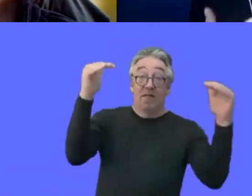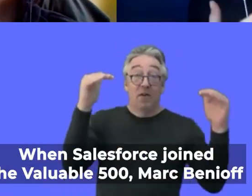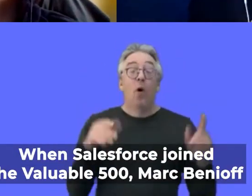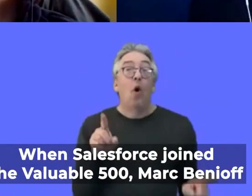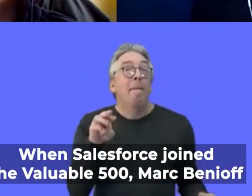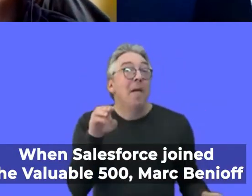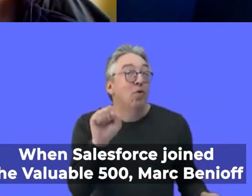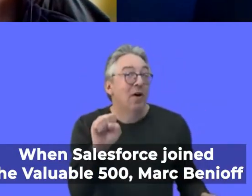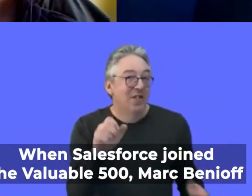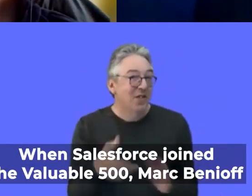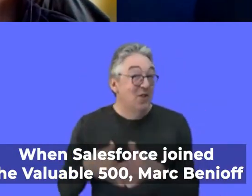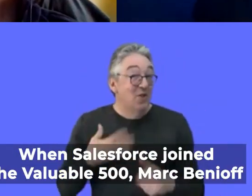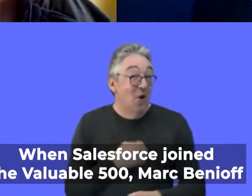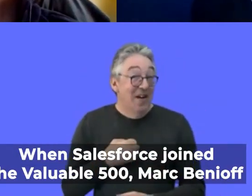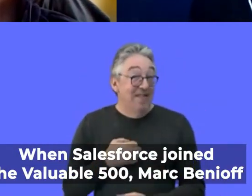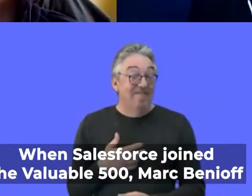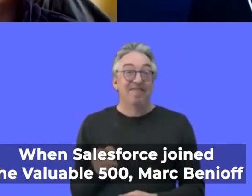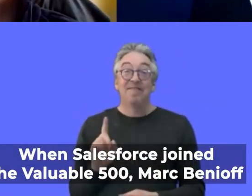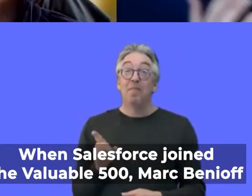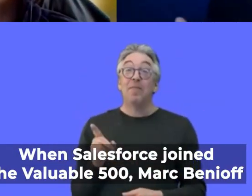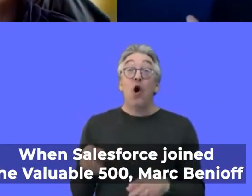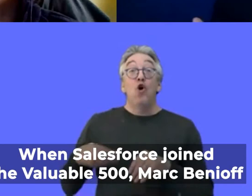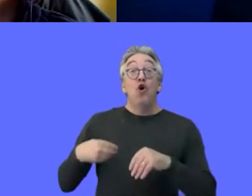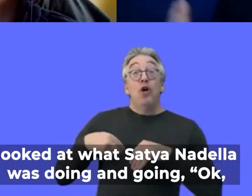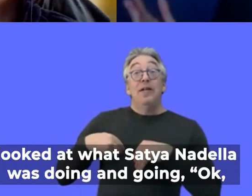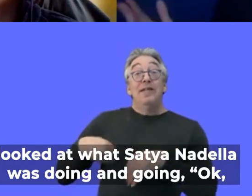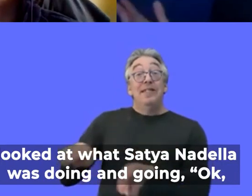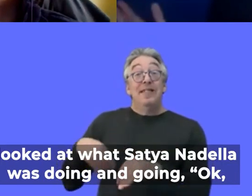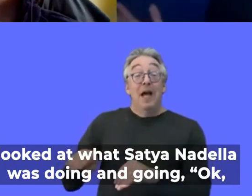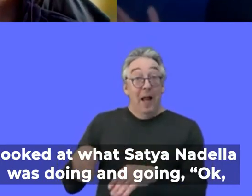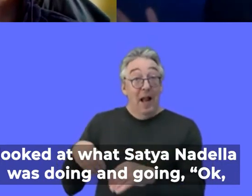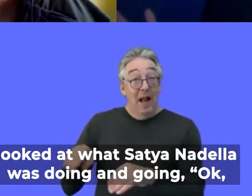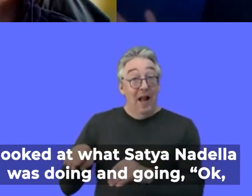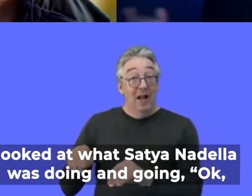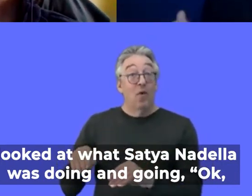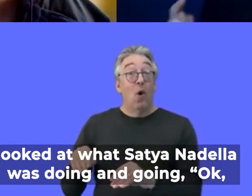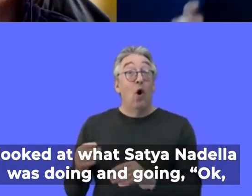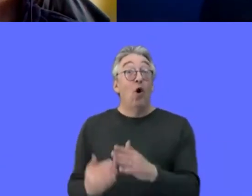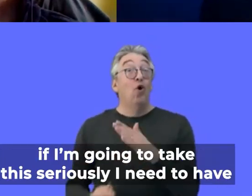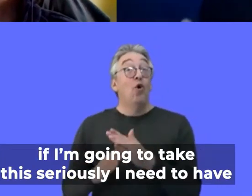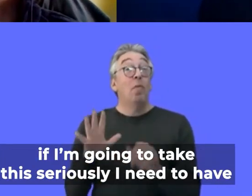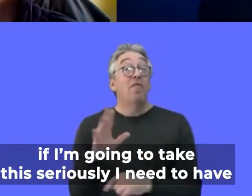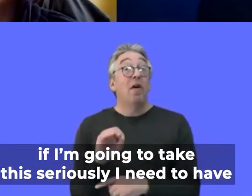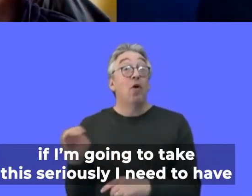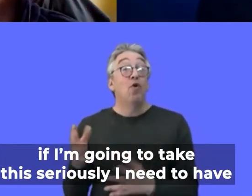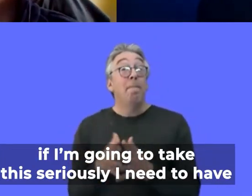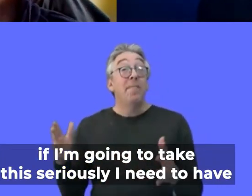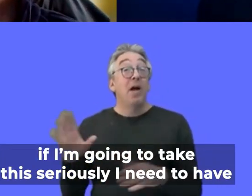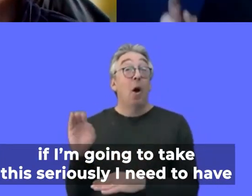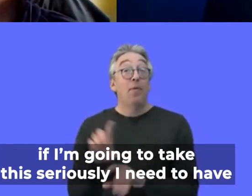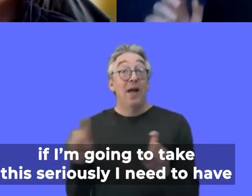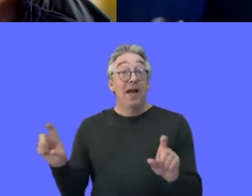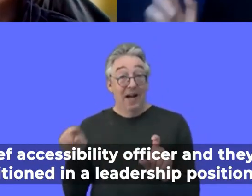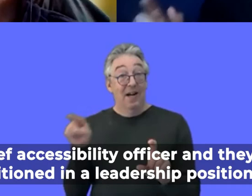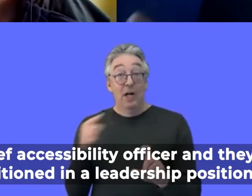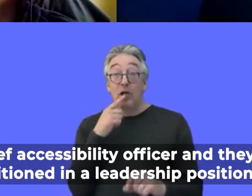sorry. When Salesforce joined the Valuable 500, Mark Benioff looked at what Satya Nadella was doing and going, okay, if I'm going to take this seriously, I